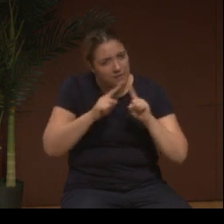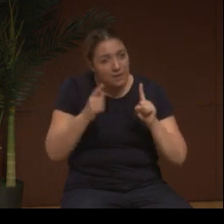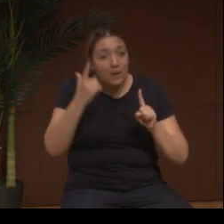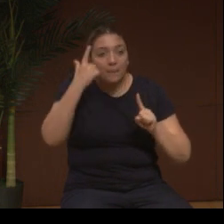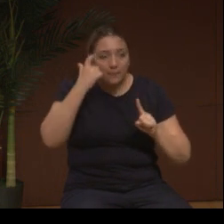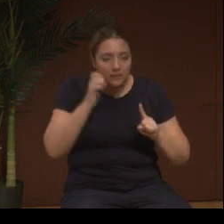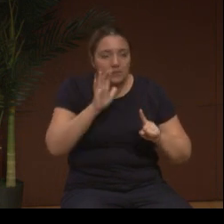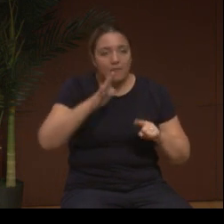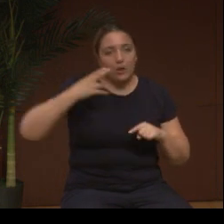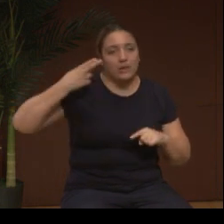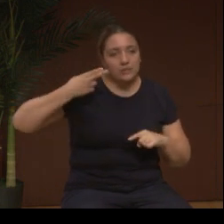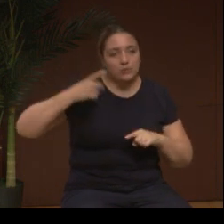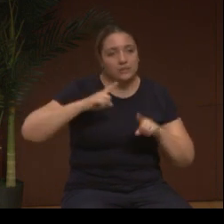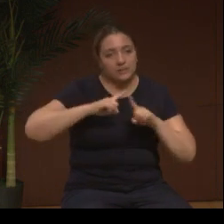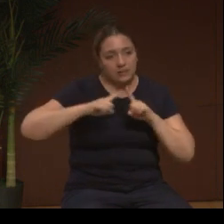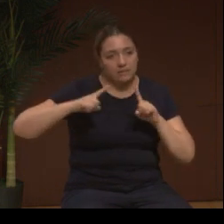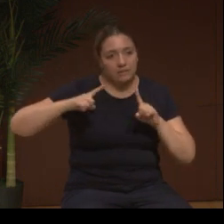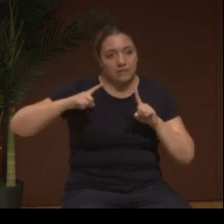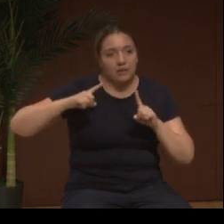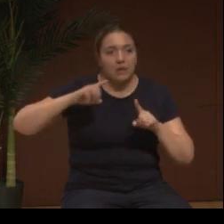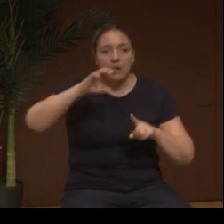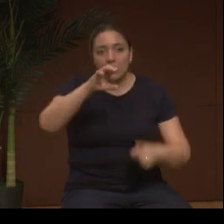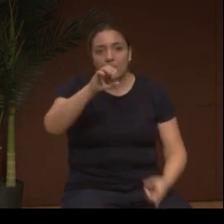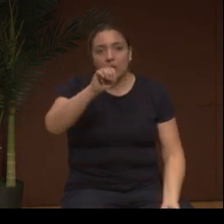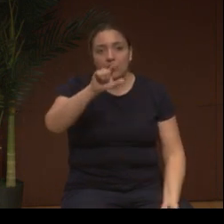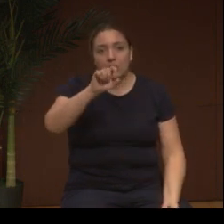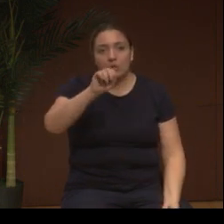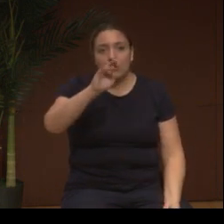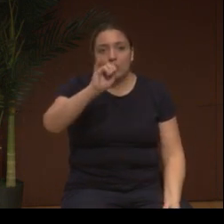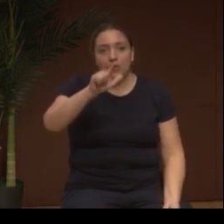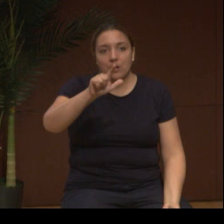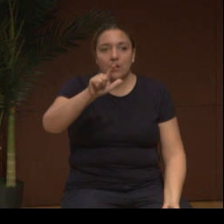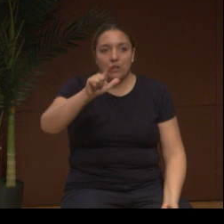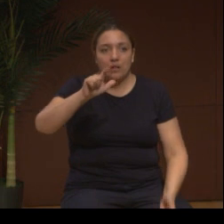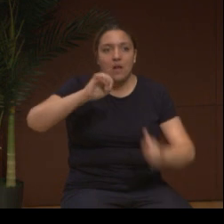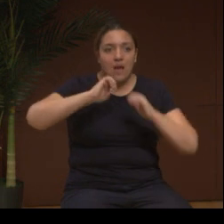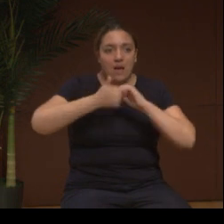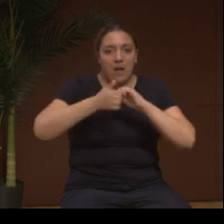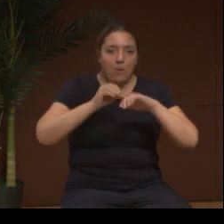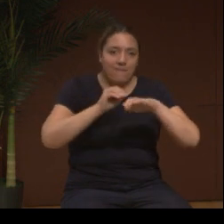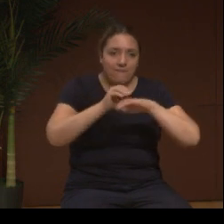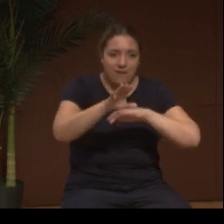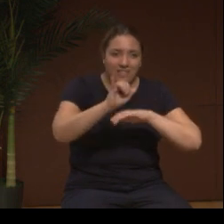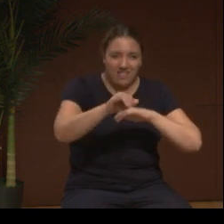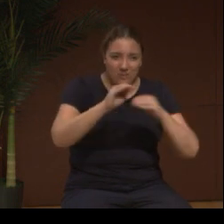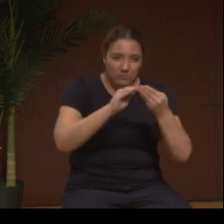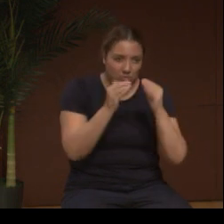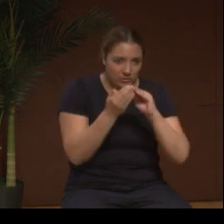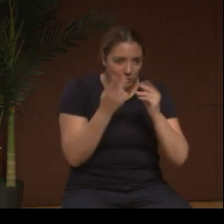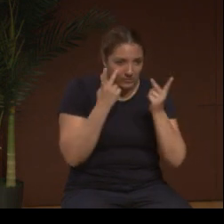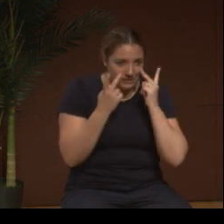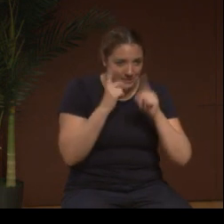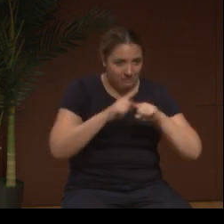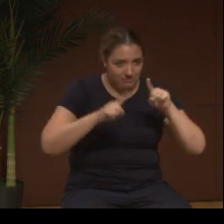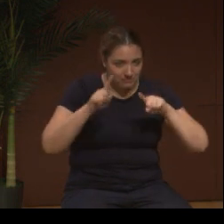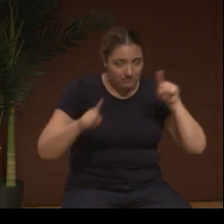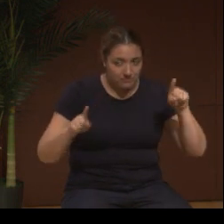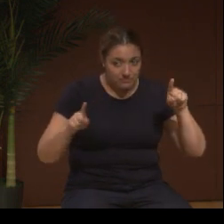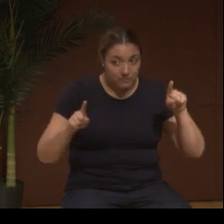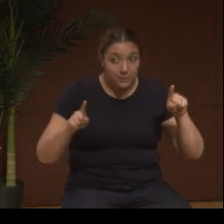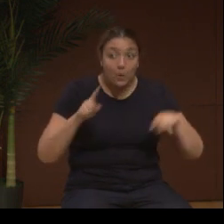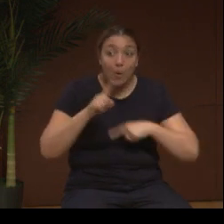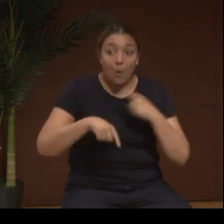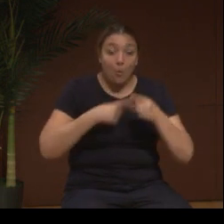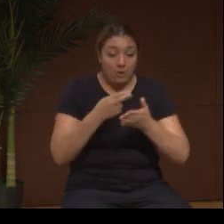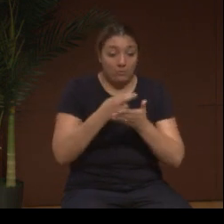histories, different ways that colonialism affected these communities. Okay? When I give results